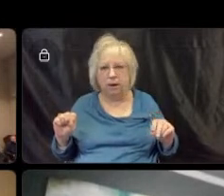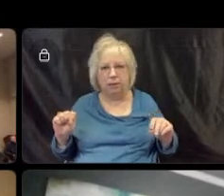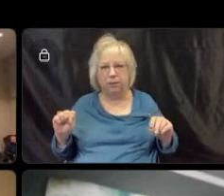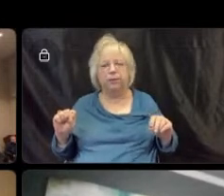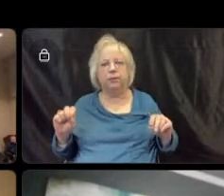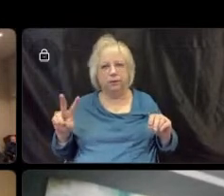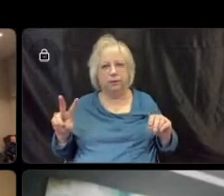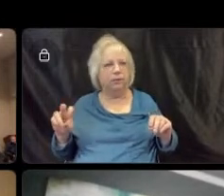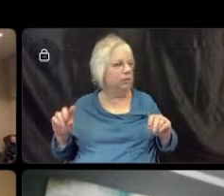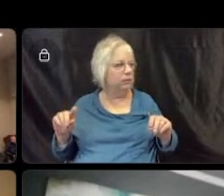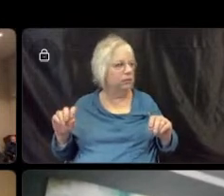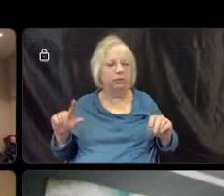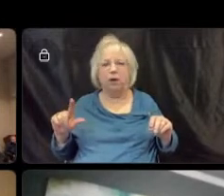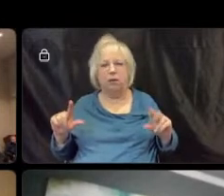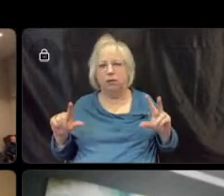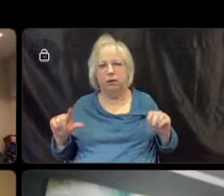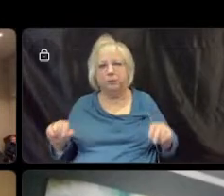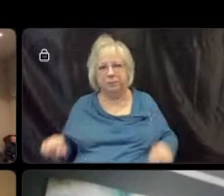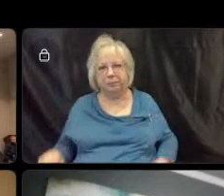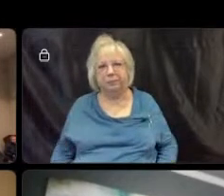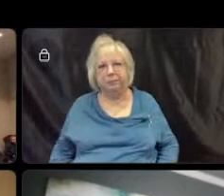And Vogel? No.